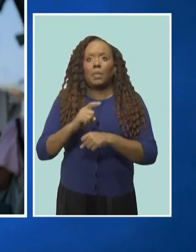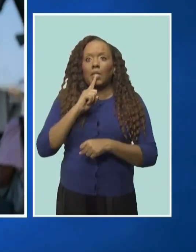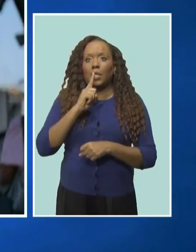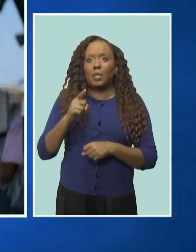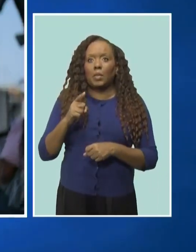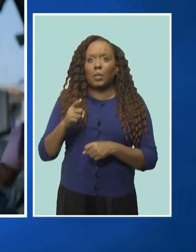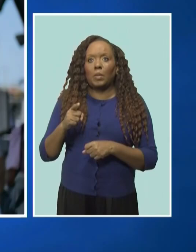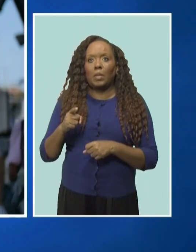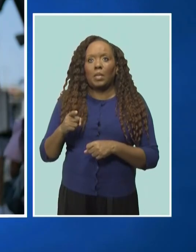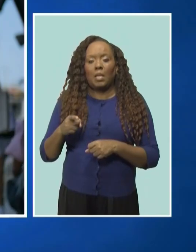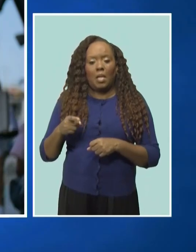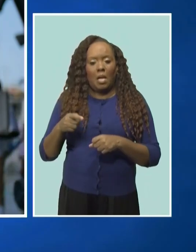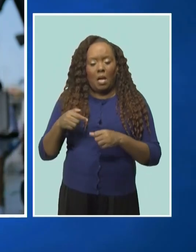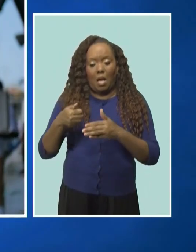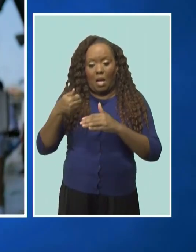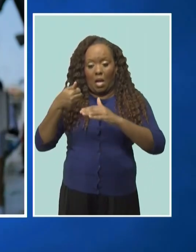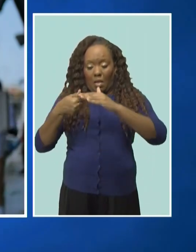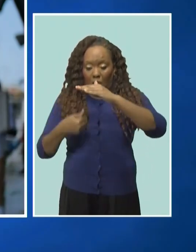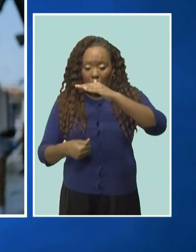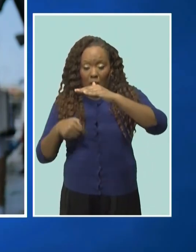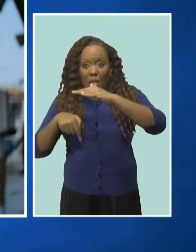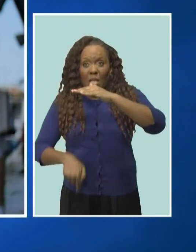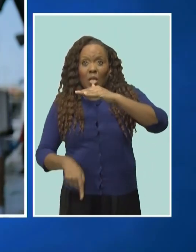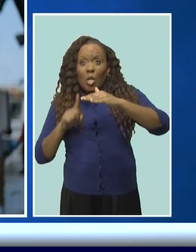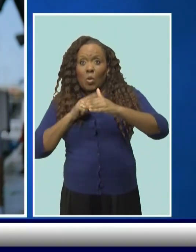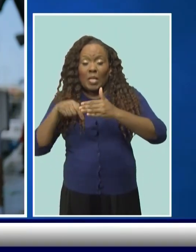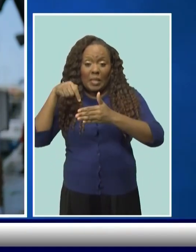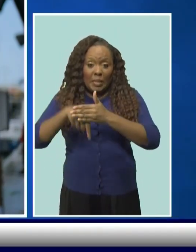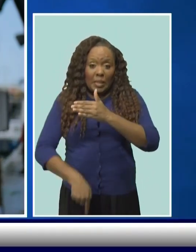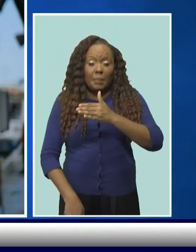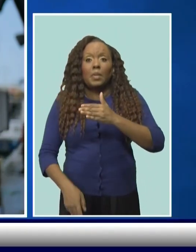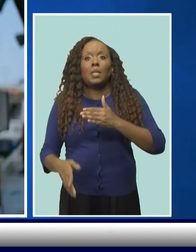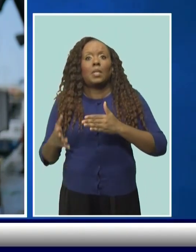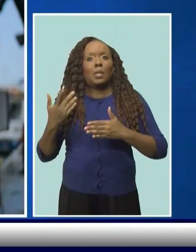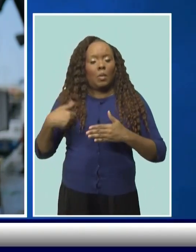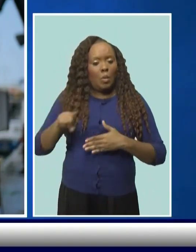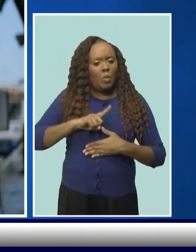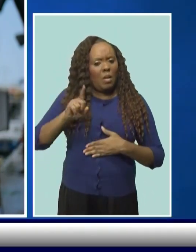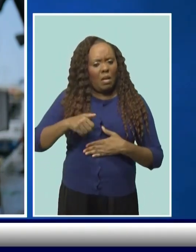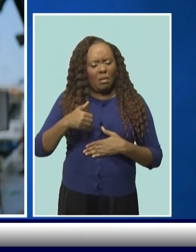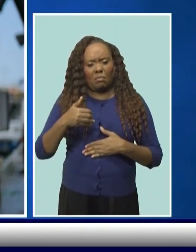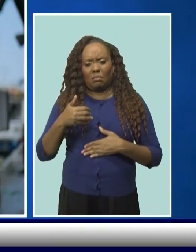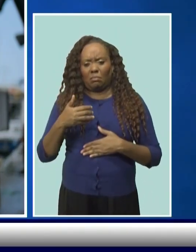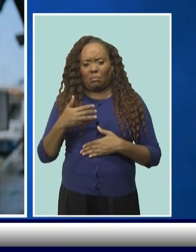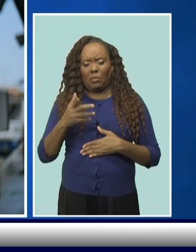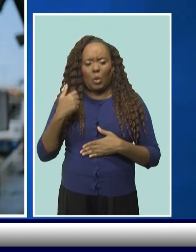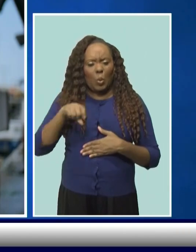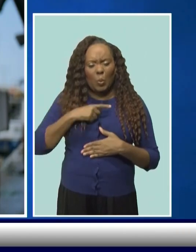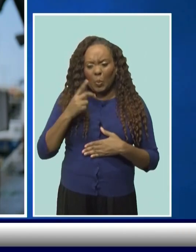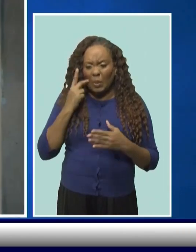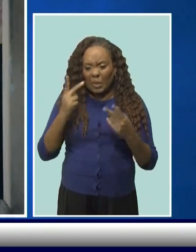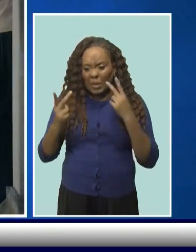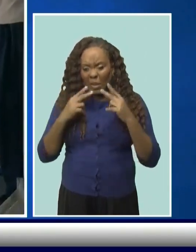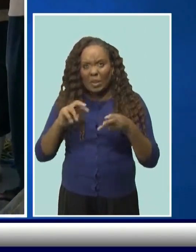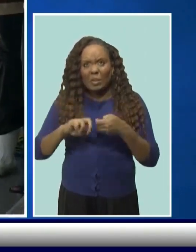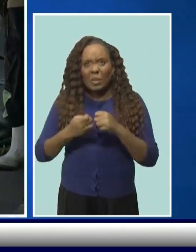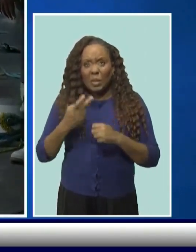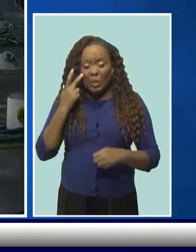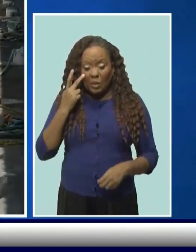the years, a lot of settlement would have come in here, and this fishing complex has not been dredged for years. And if you could look down there, you'll actually see the